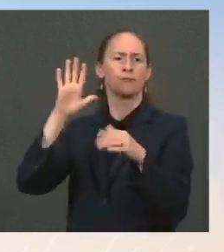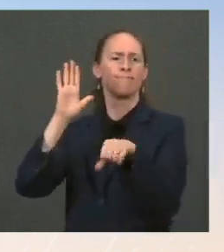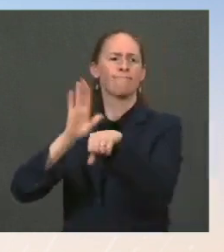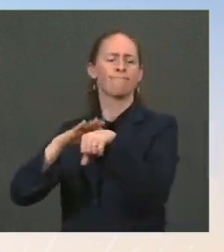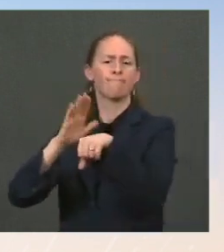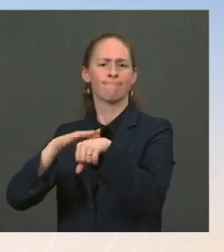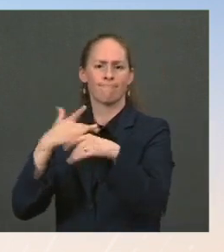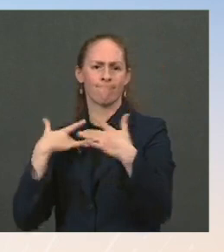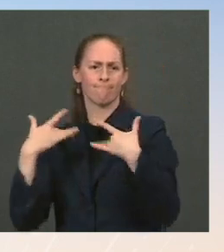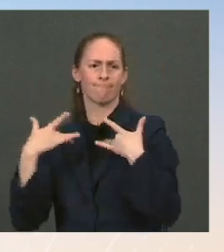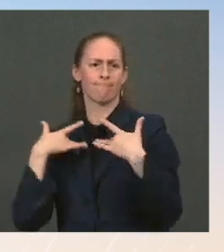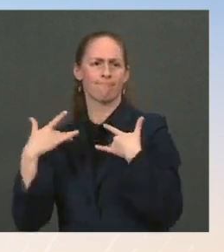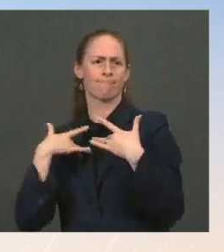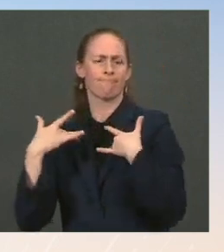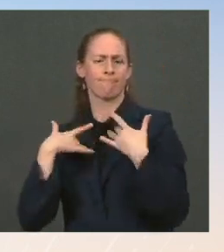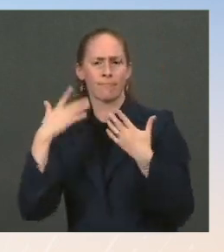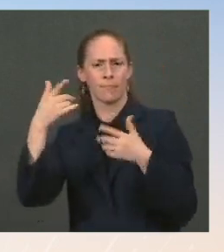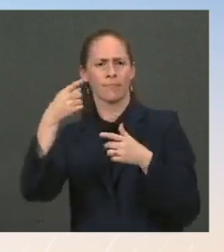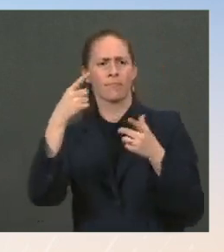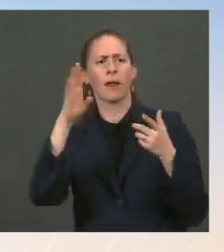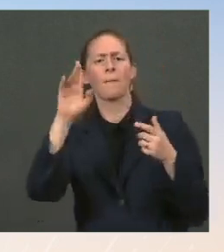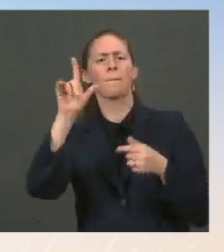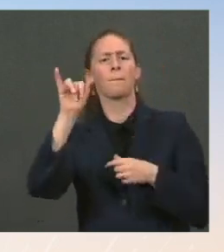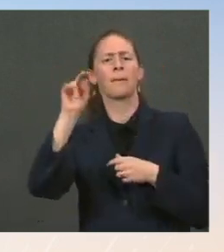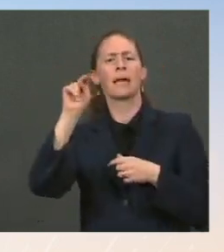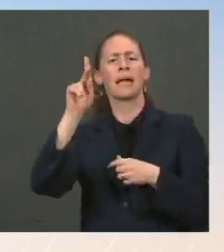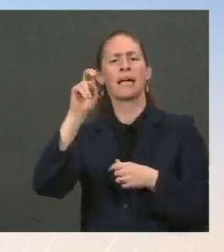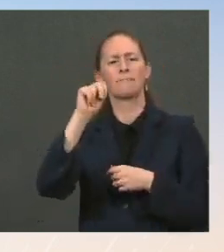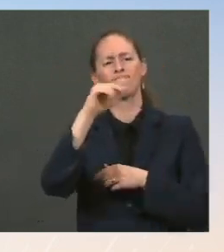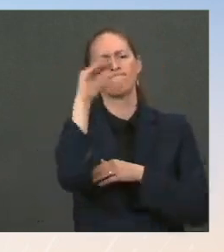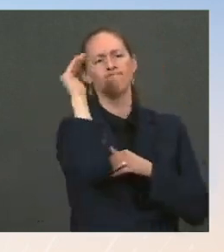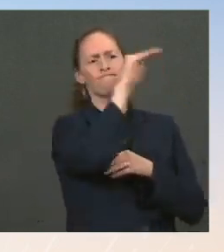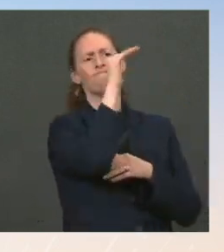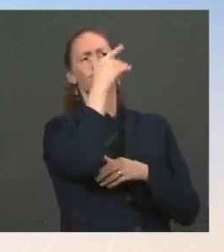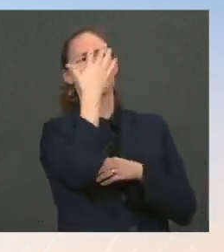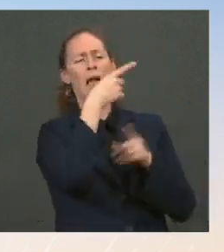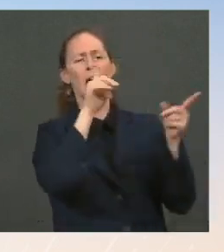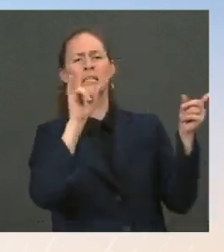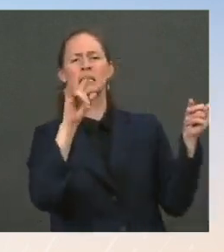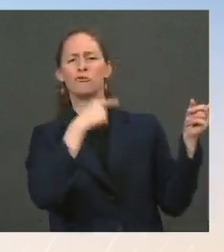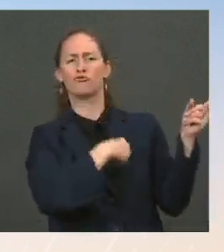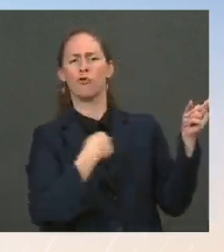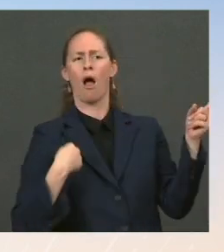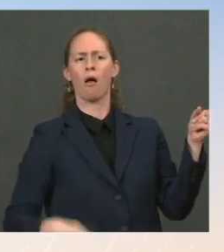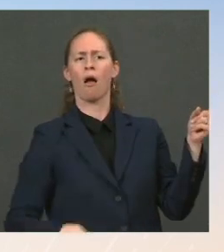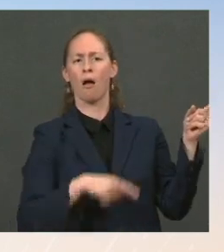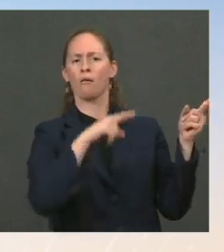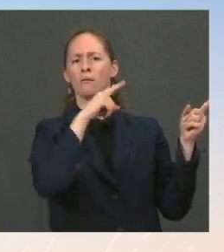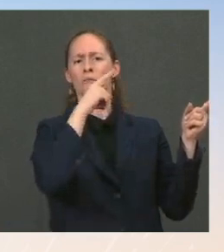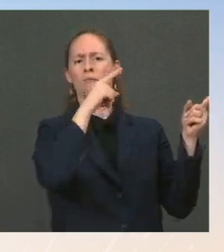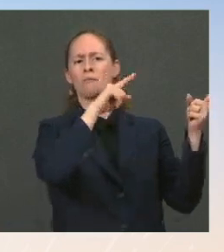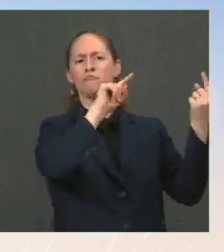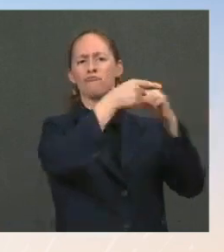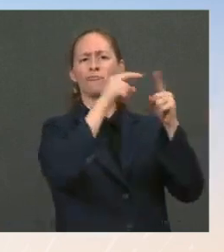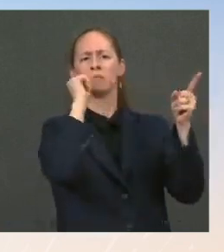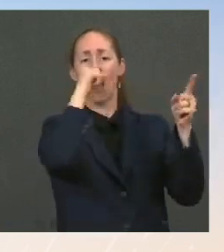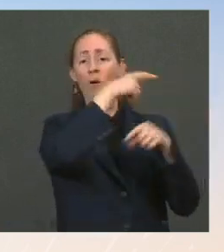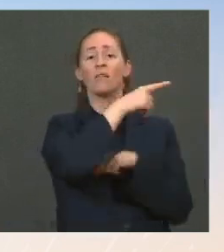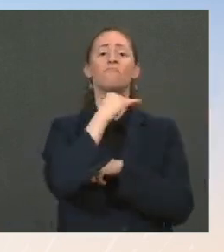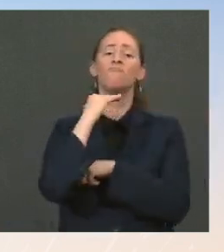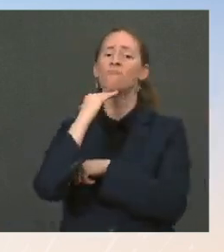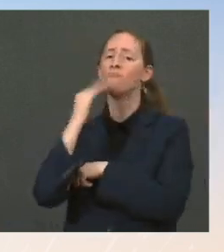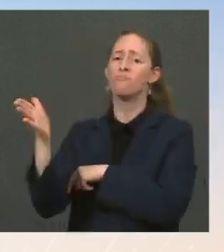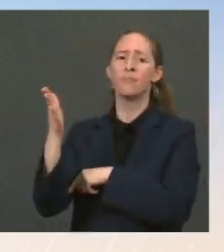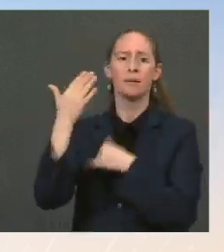urging China to stop its military activities in Taiwan. However, China has ignored that. In fact, it has dialed up sending even more military